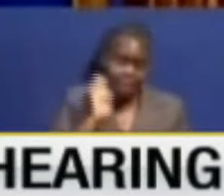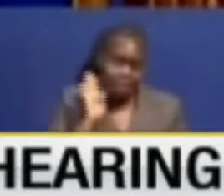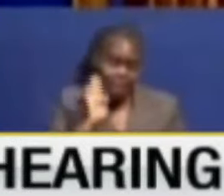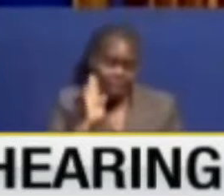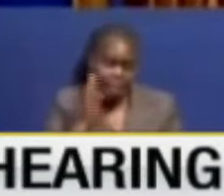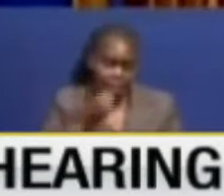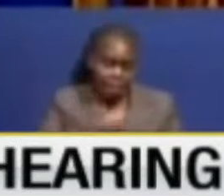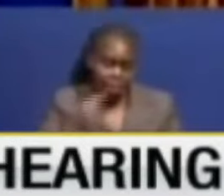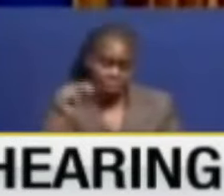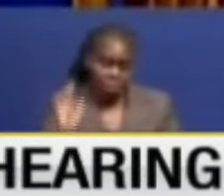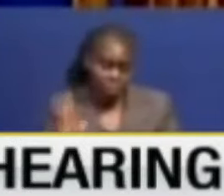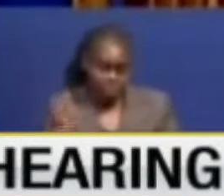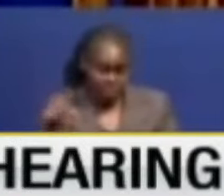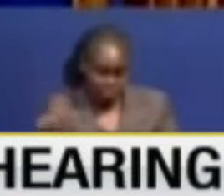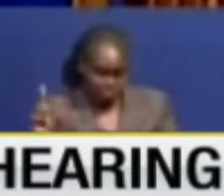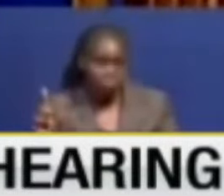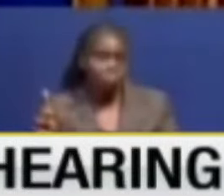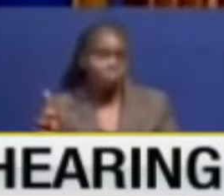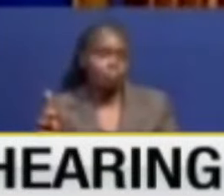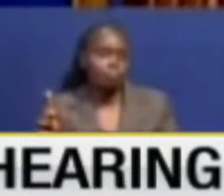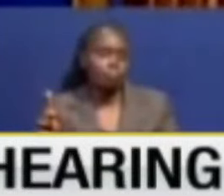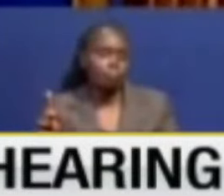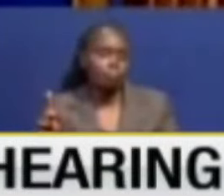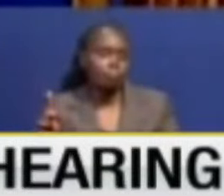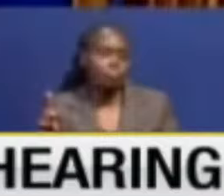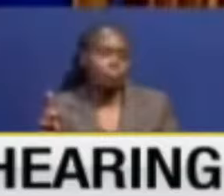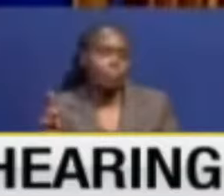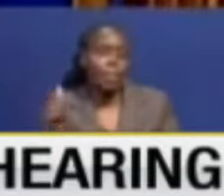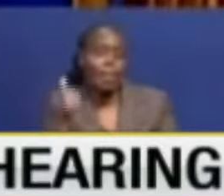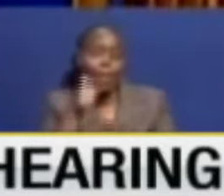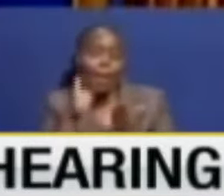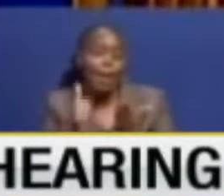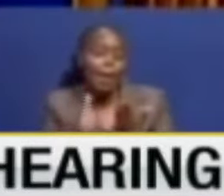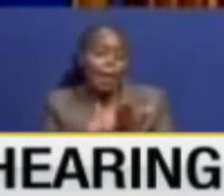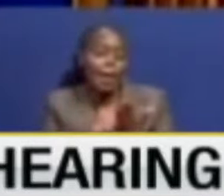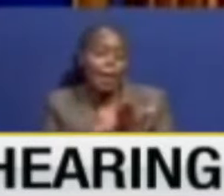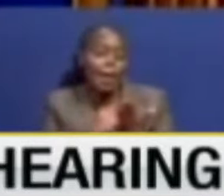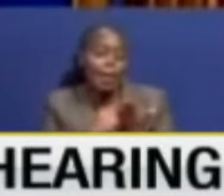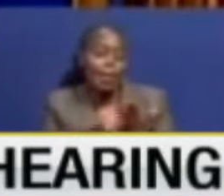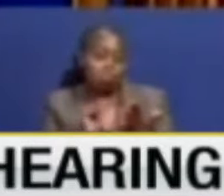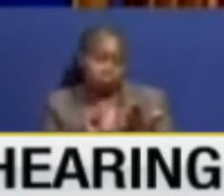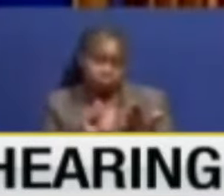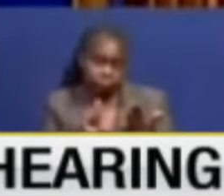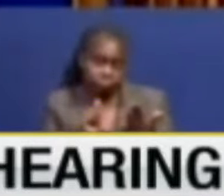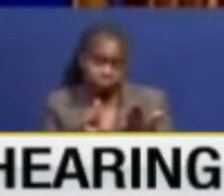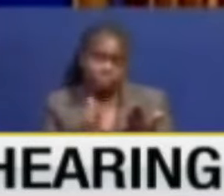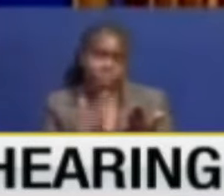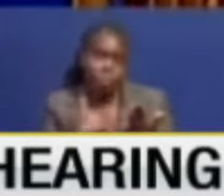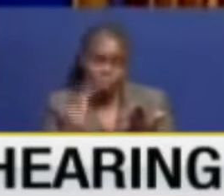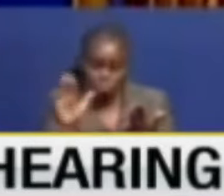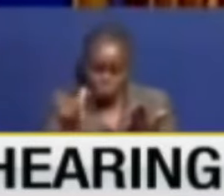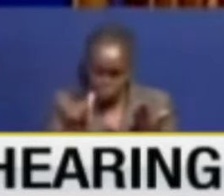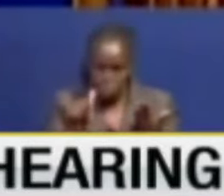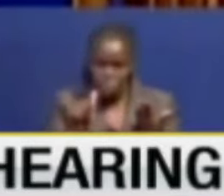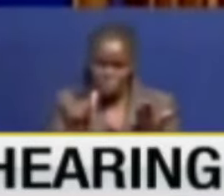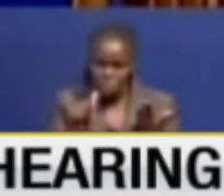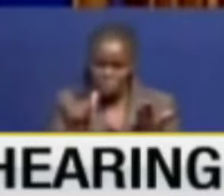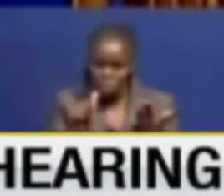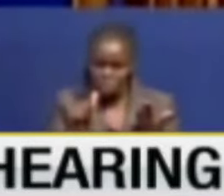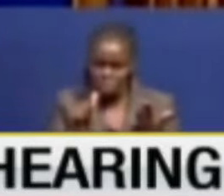the counsel for the governor correctly, the letter indicating that you had intended to summon to